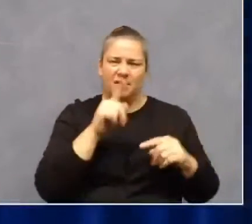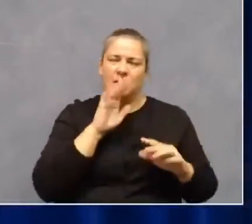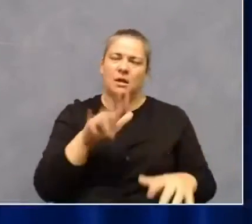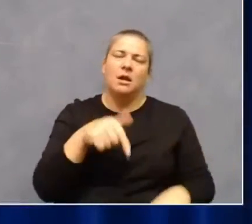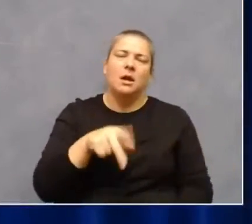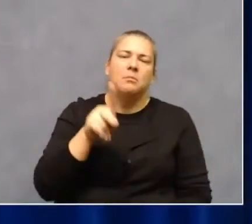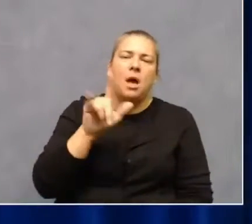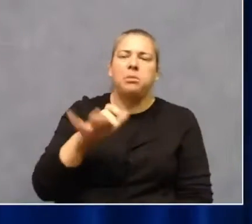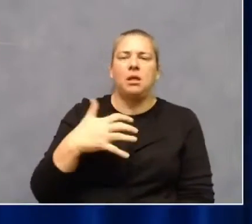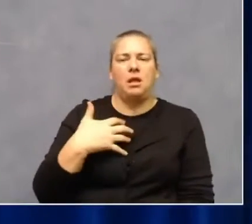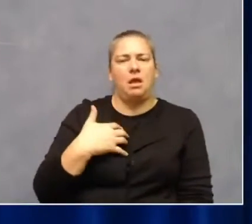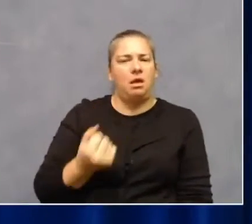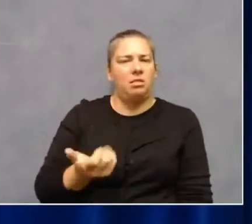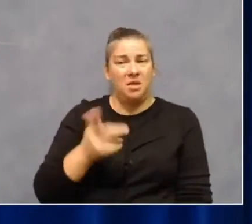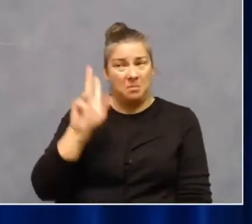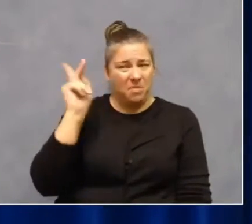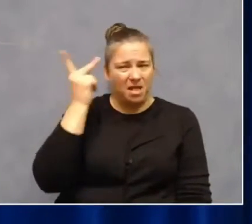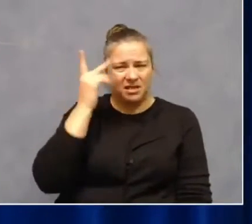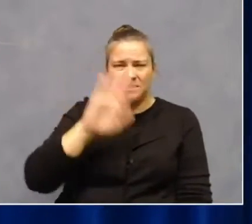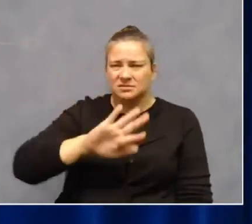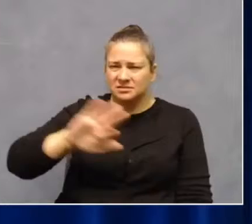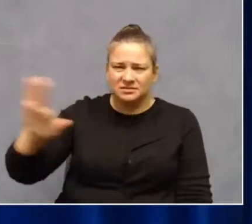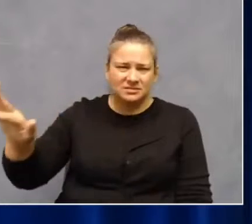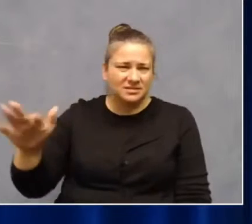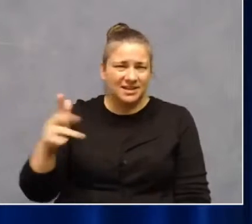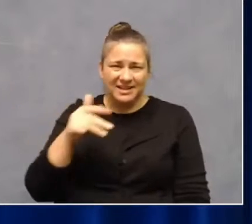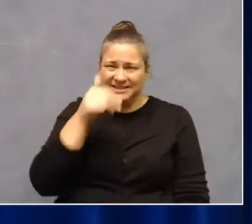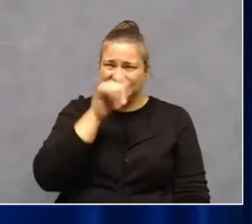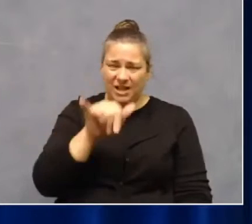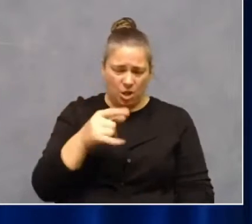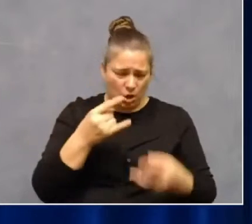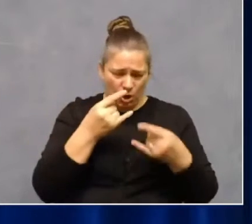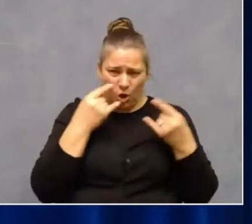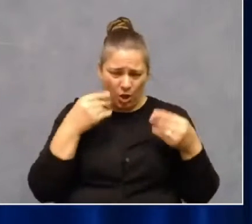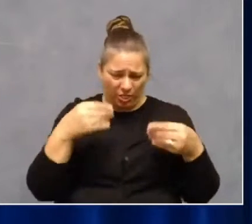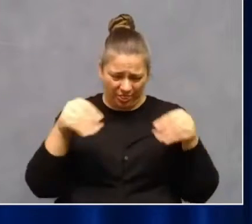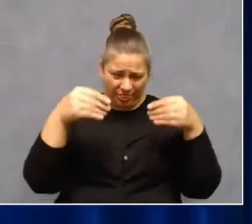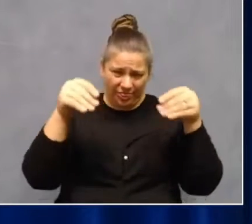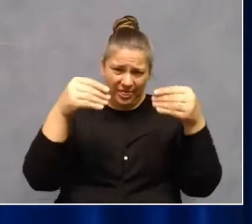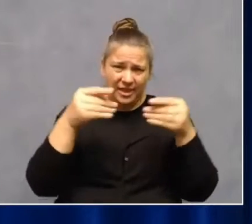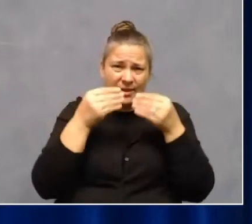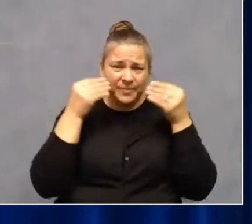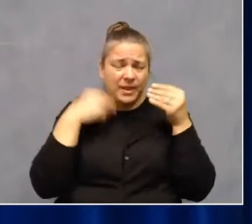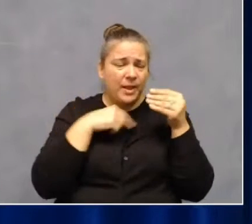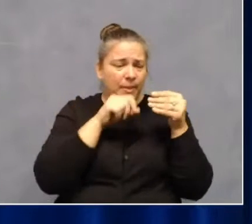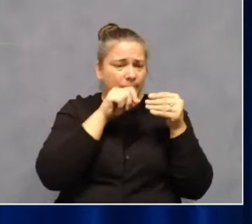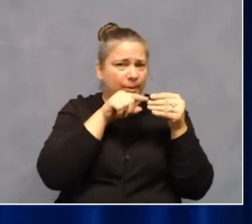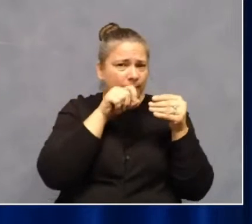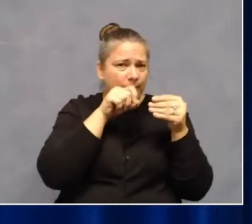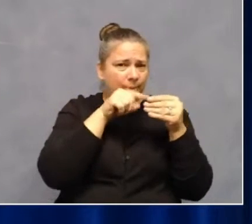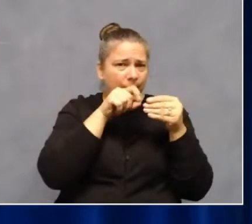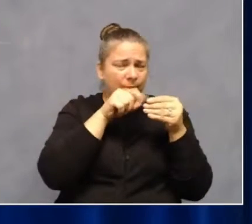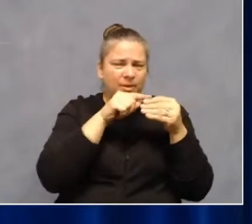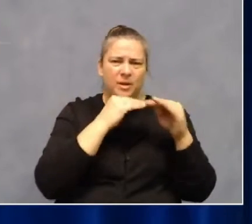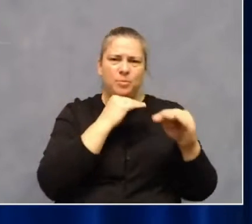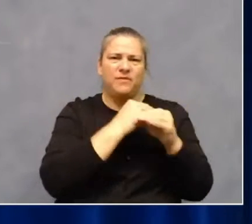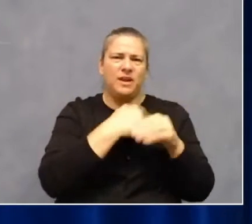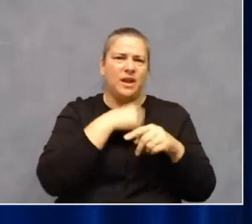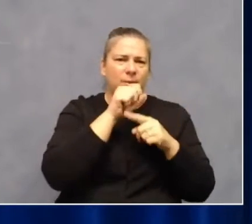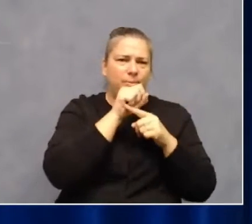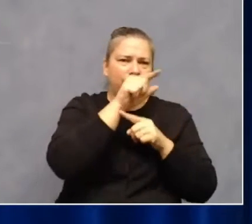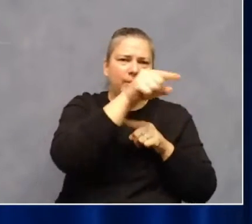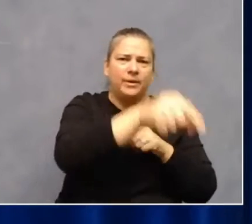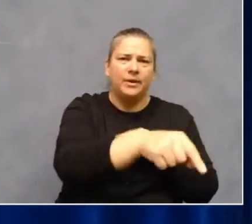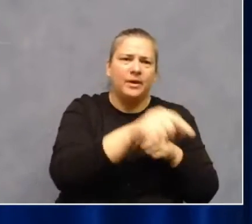no politics in this. It's a silly piece of cloth that keeps your spit from hitting other people and the air you breathe from coming